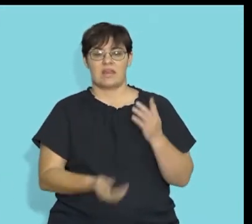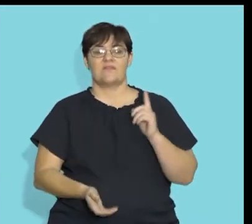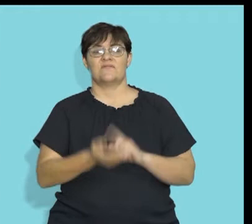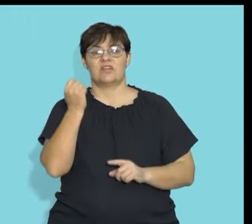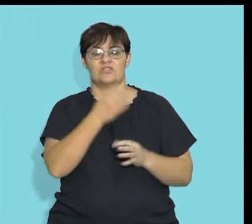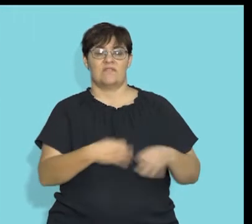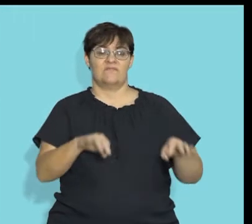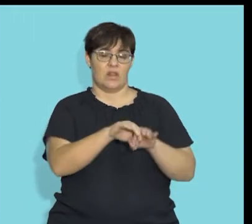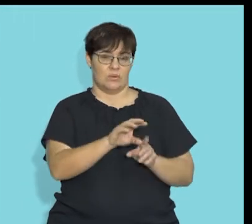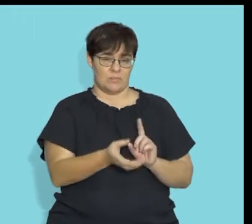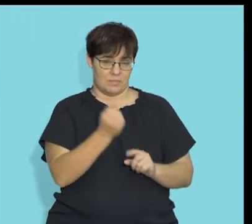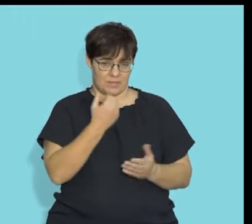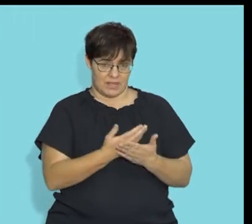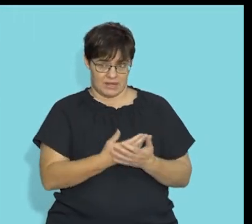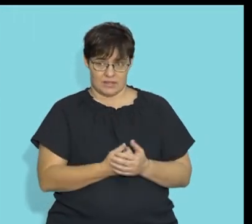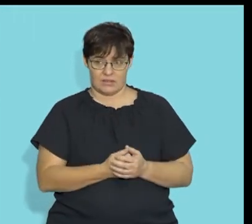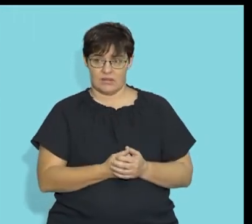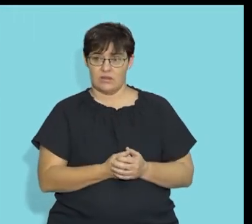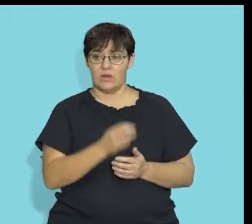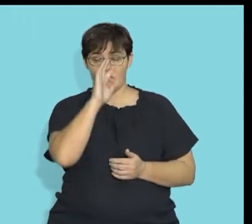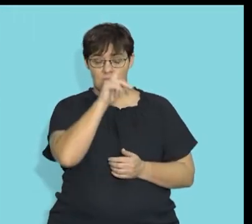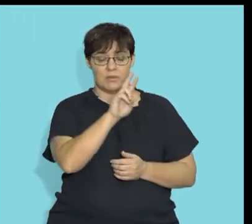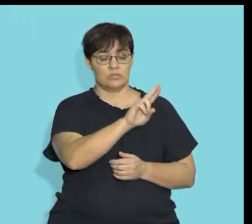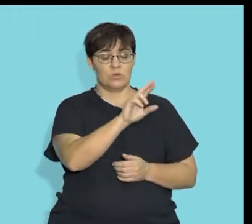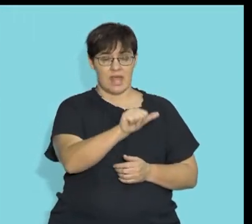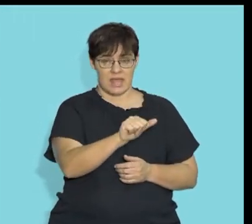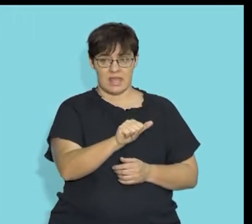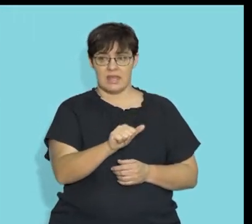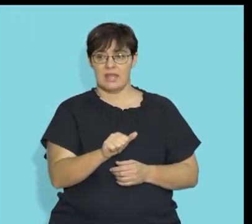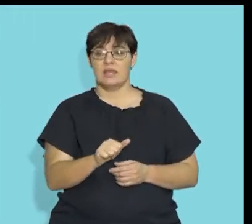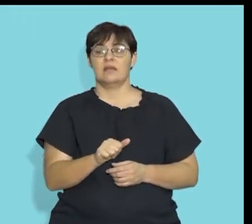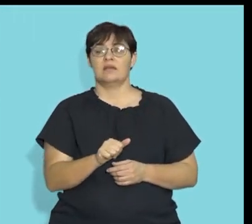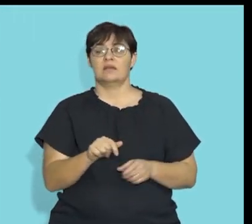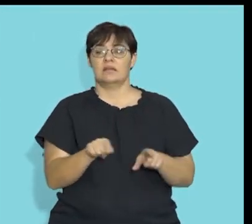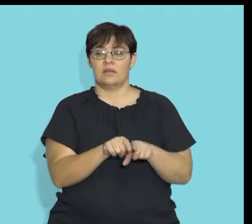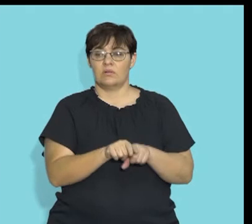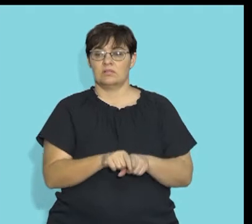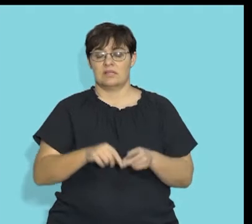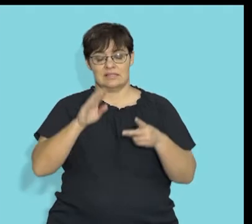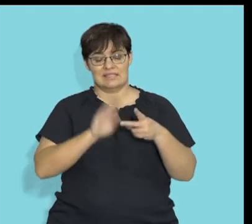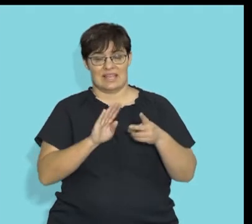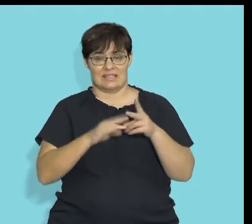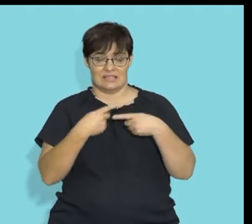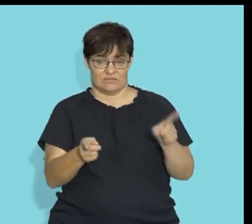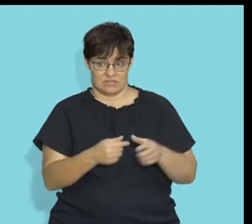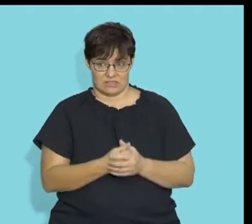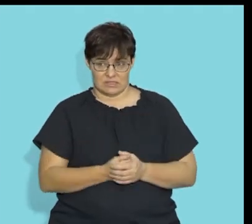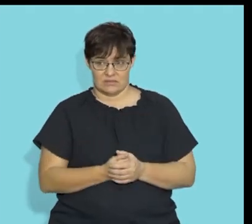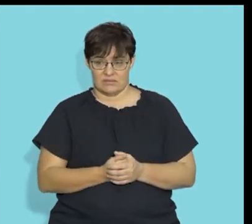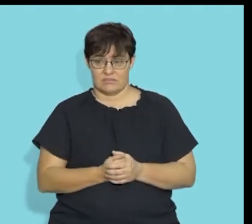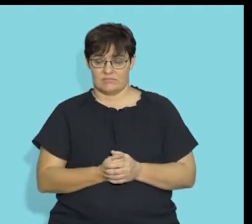actually fetch certain values. But please remember that 2A is equal to my second